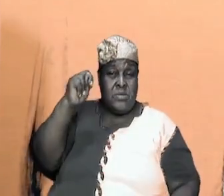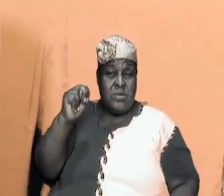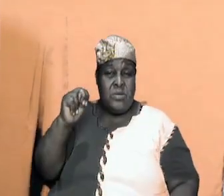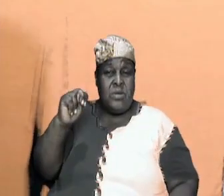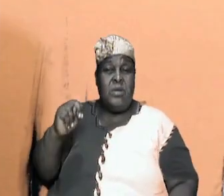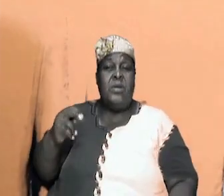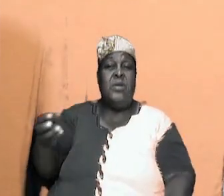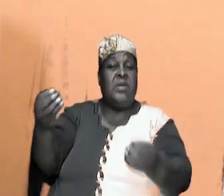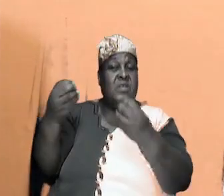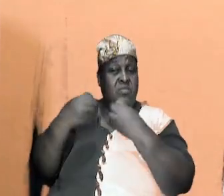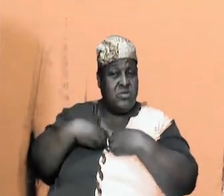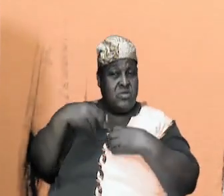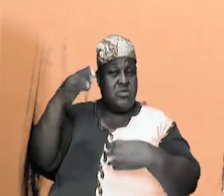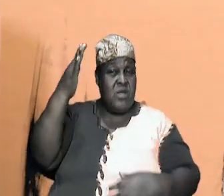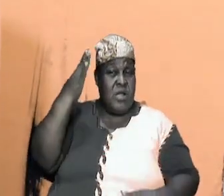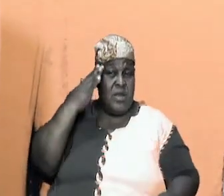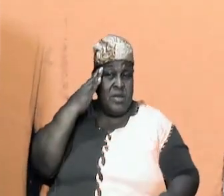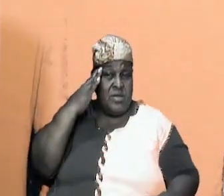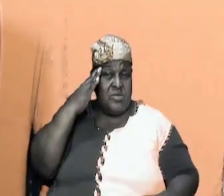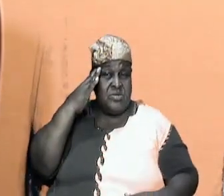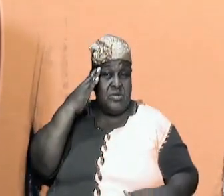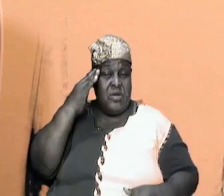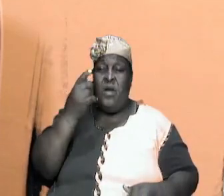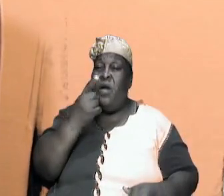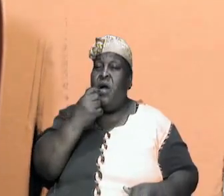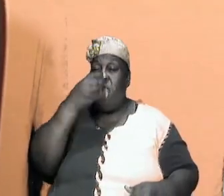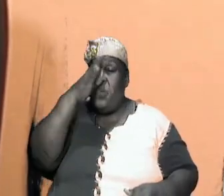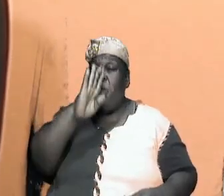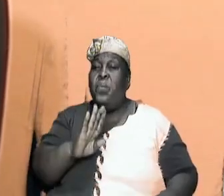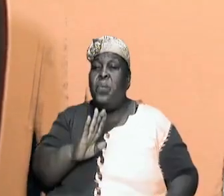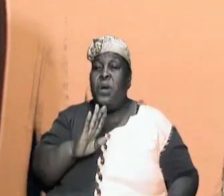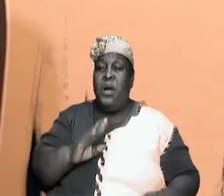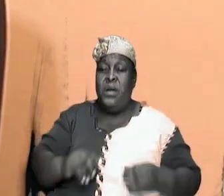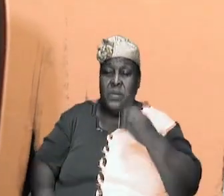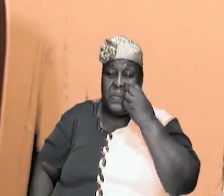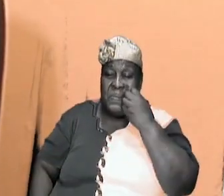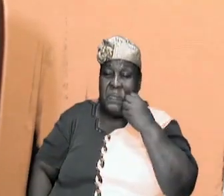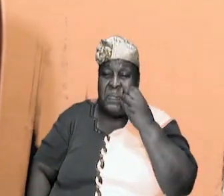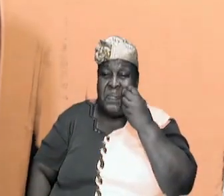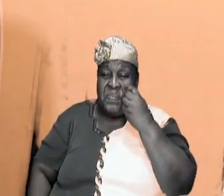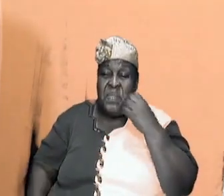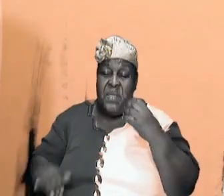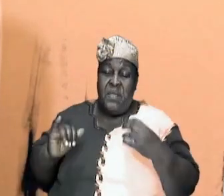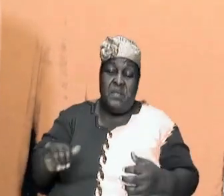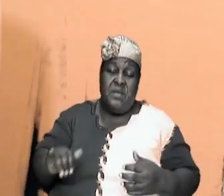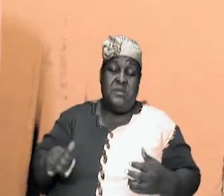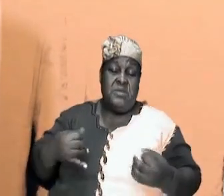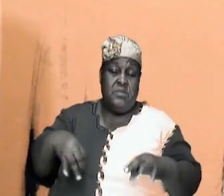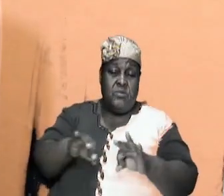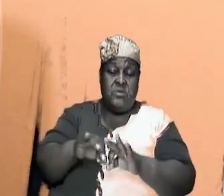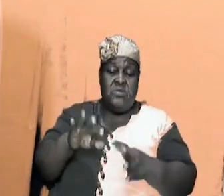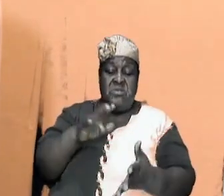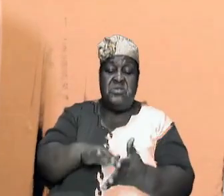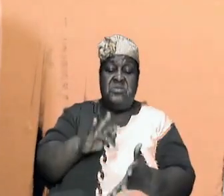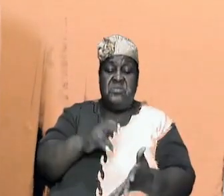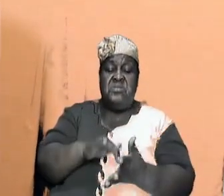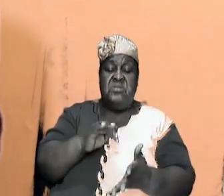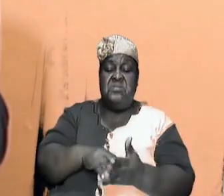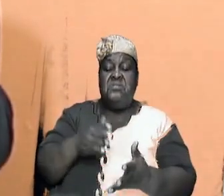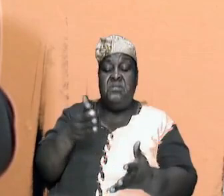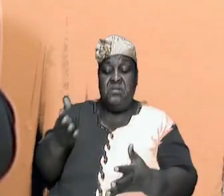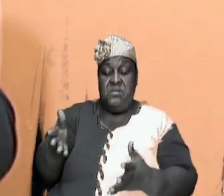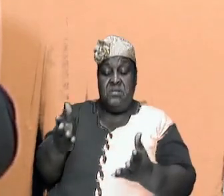knowledge about who God is. And I believe that it is important for us to study these books and to look at